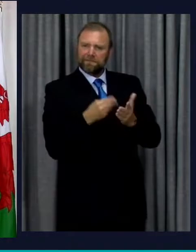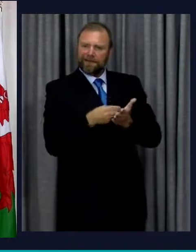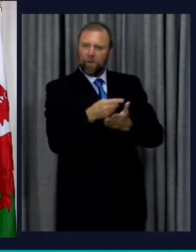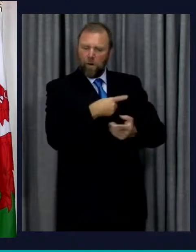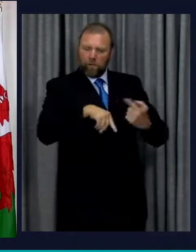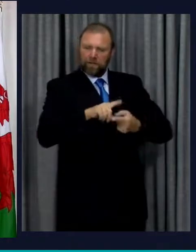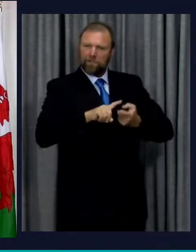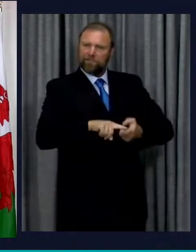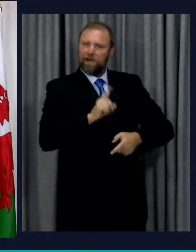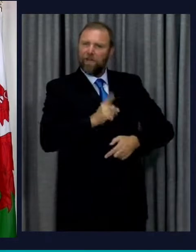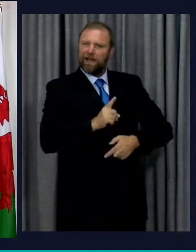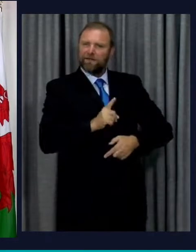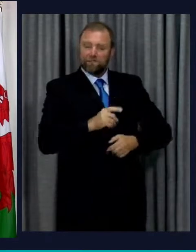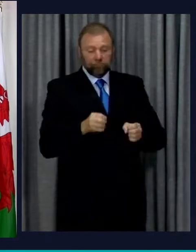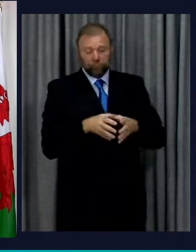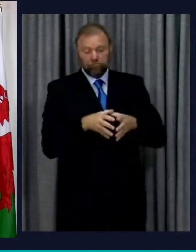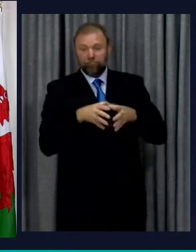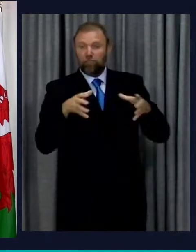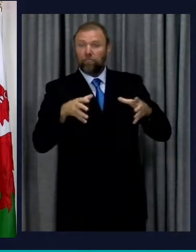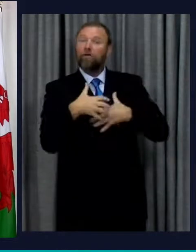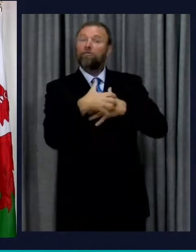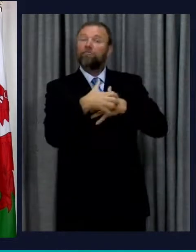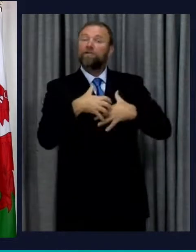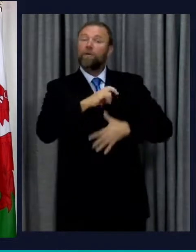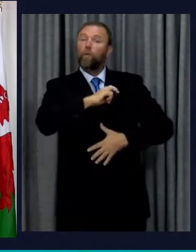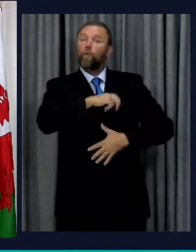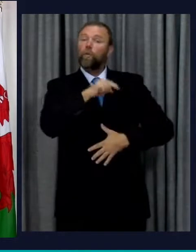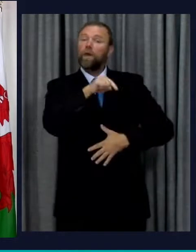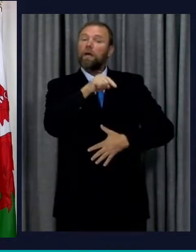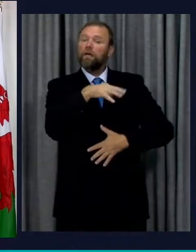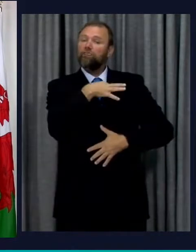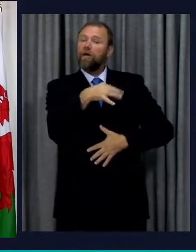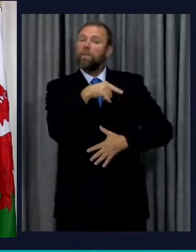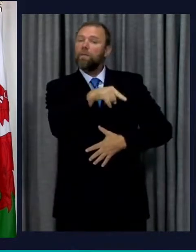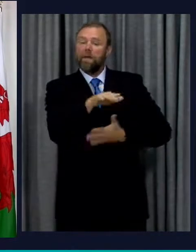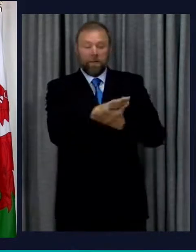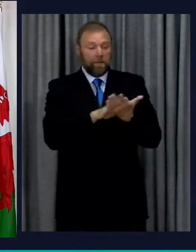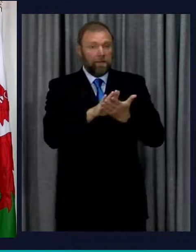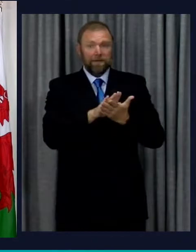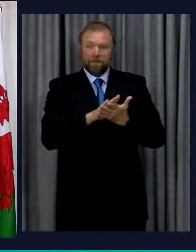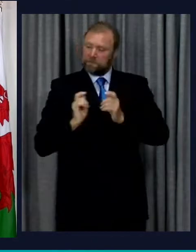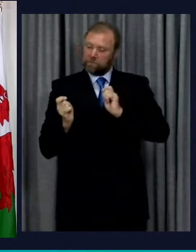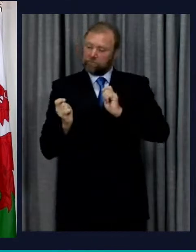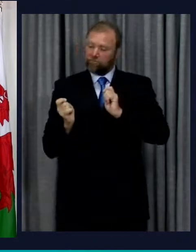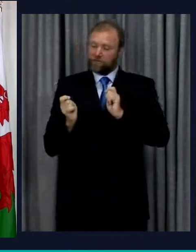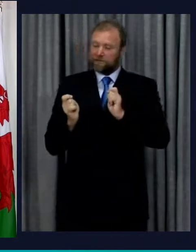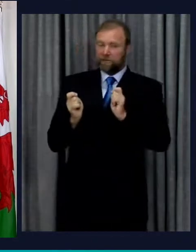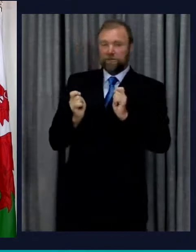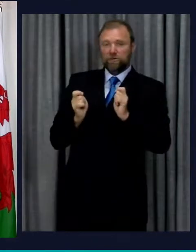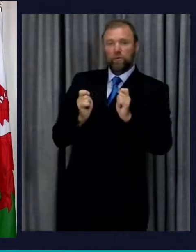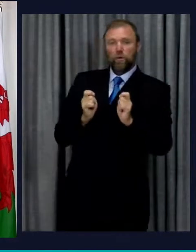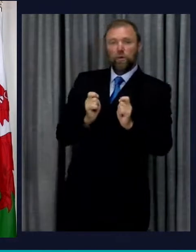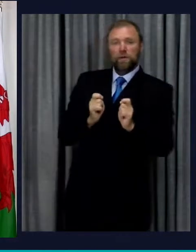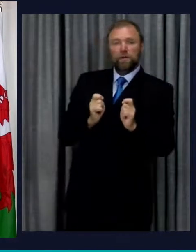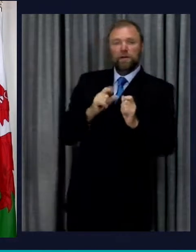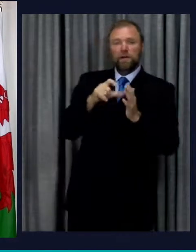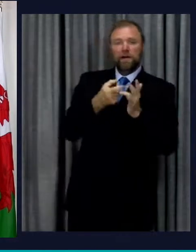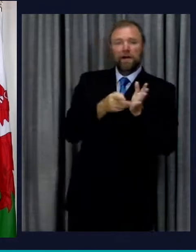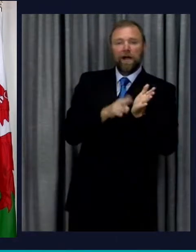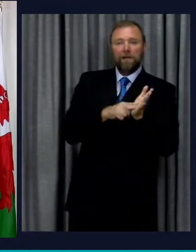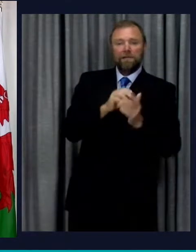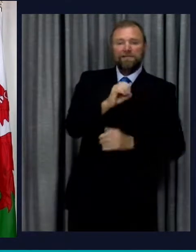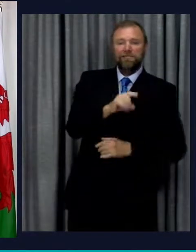include the growth of Green Union representatives to help ensure that our transition to net zero is fair for working